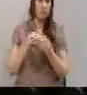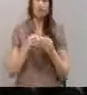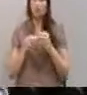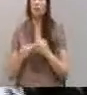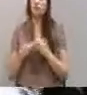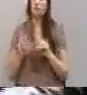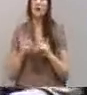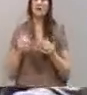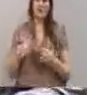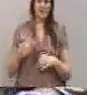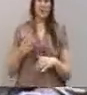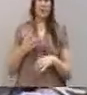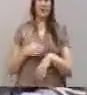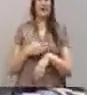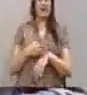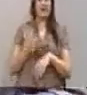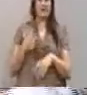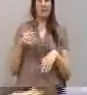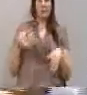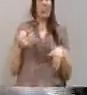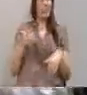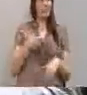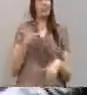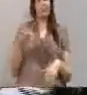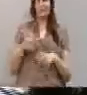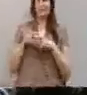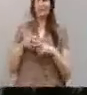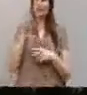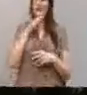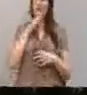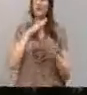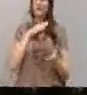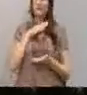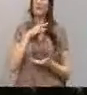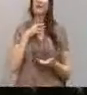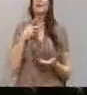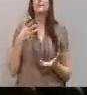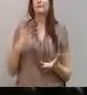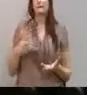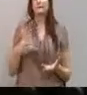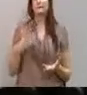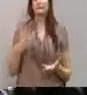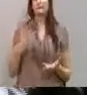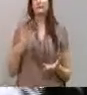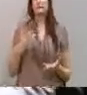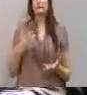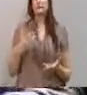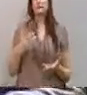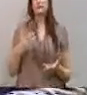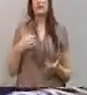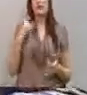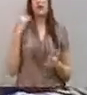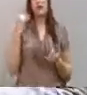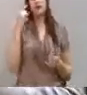these late hours in an empty House, we collect these purpurries of ideas, this collage of